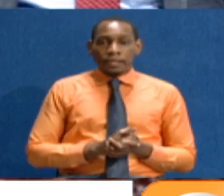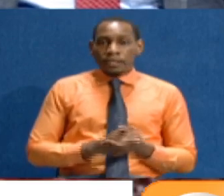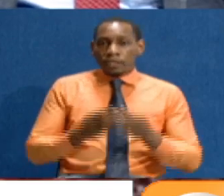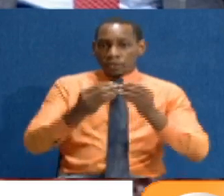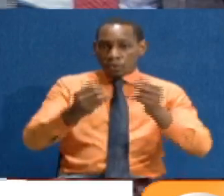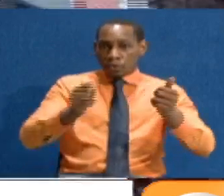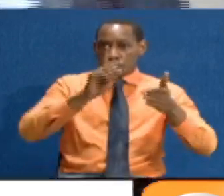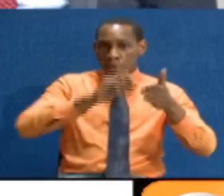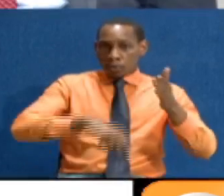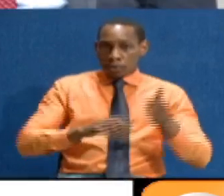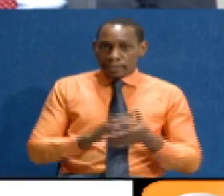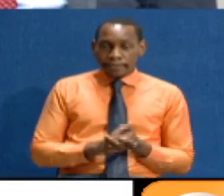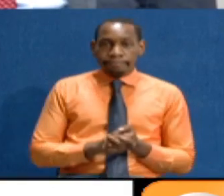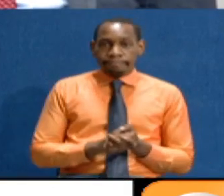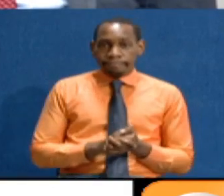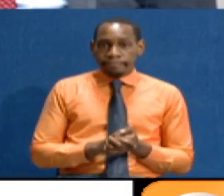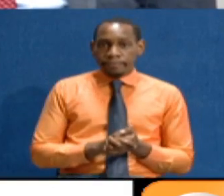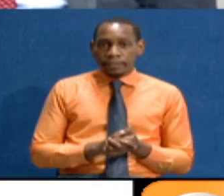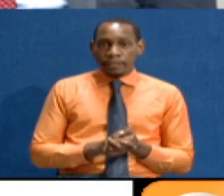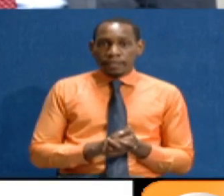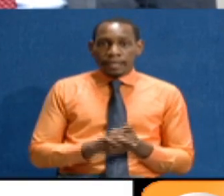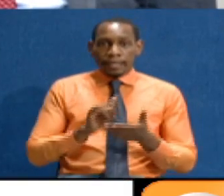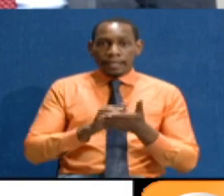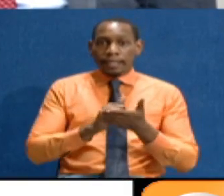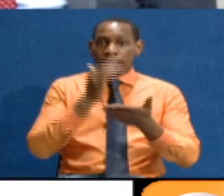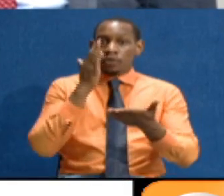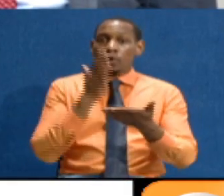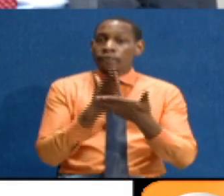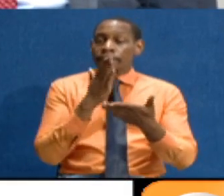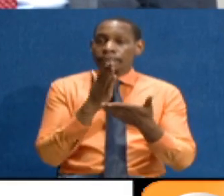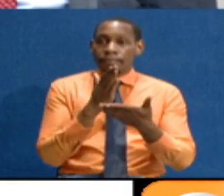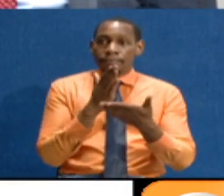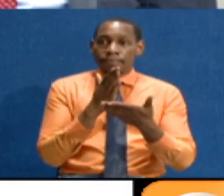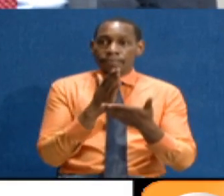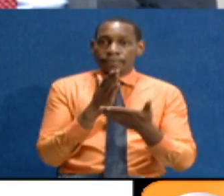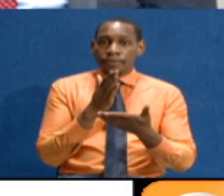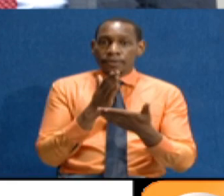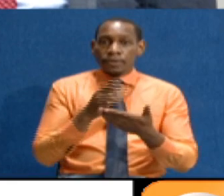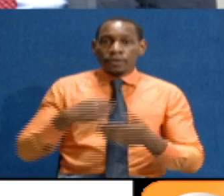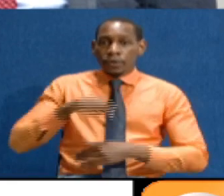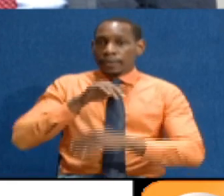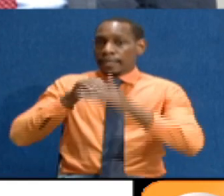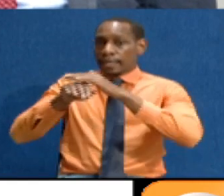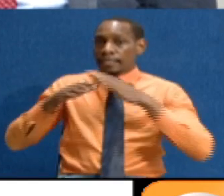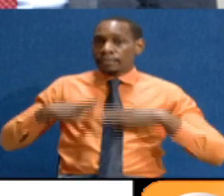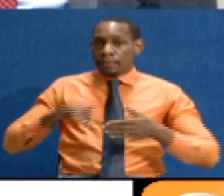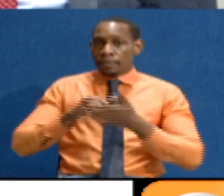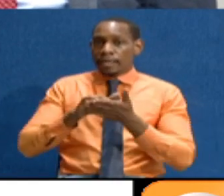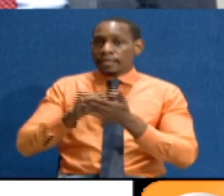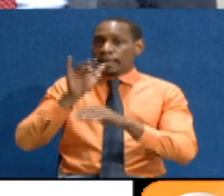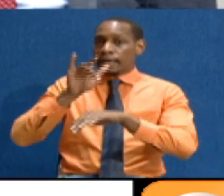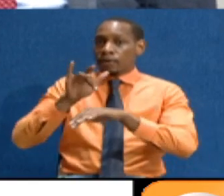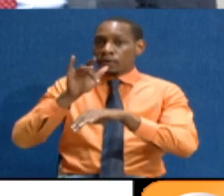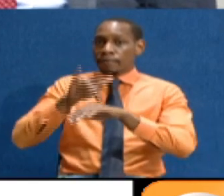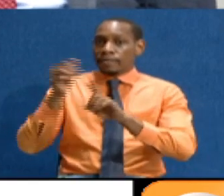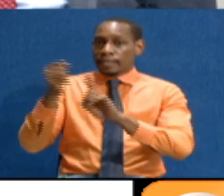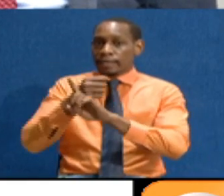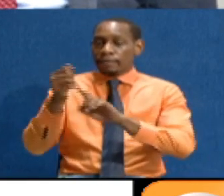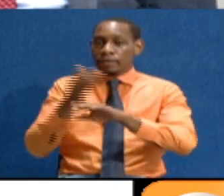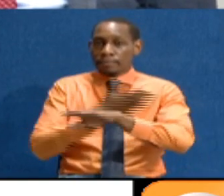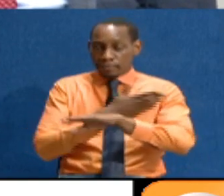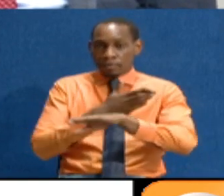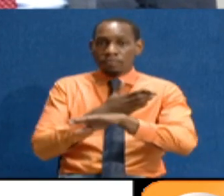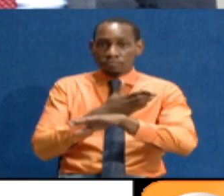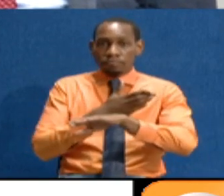be done. Let's look at the solutions. Sure. To ensure that we reach people who are probably prone to violence before it's